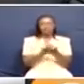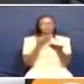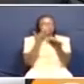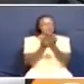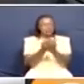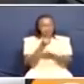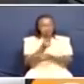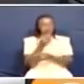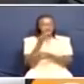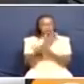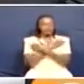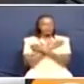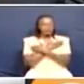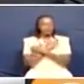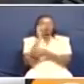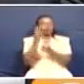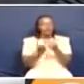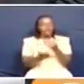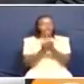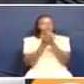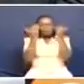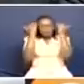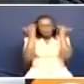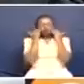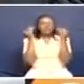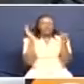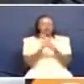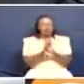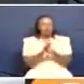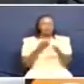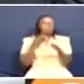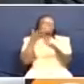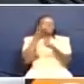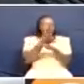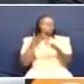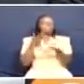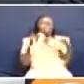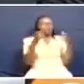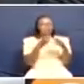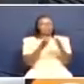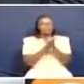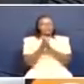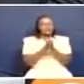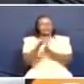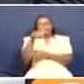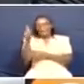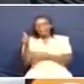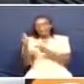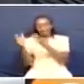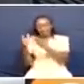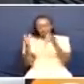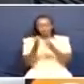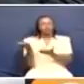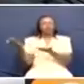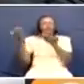the amicus would assist the court very much beyond the partisan interests of the other parties to bring in the